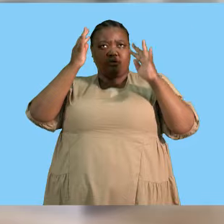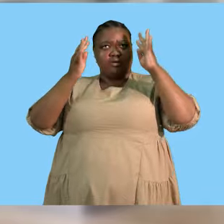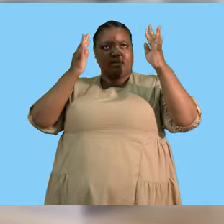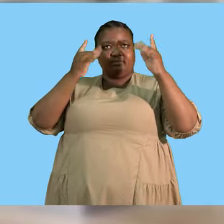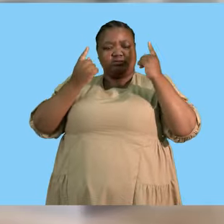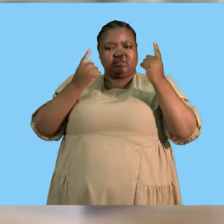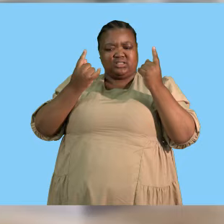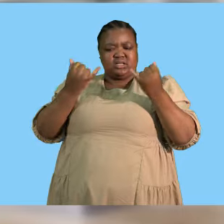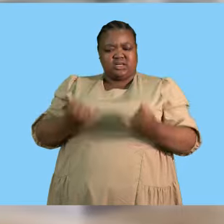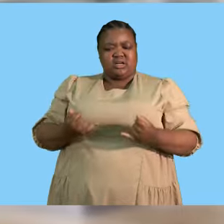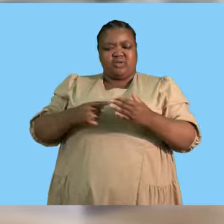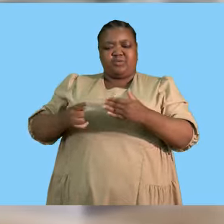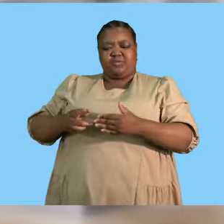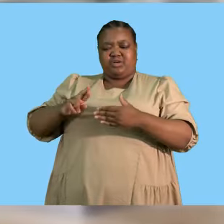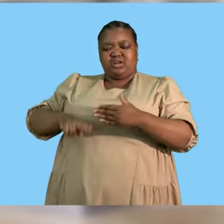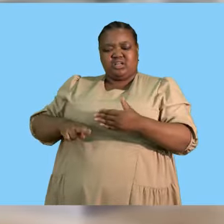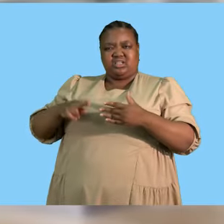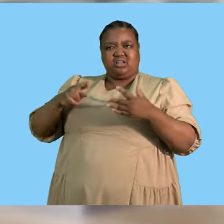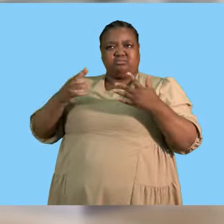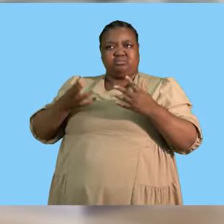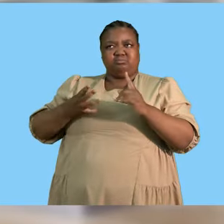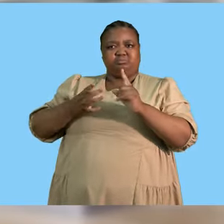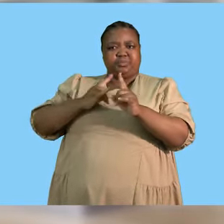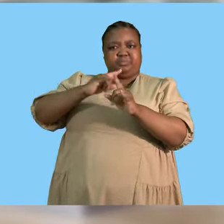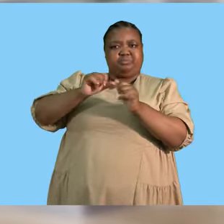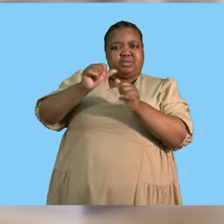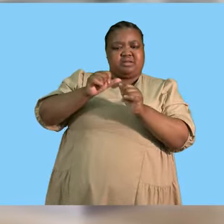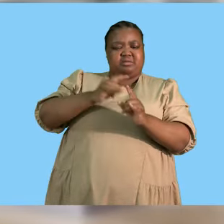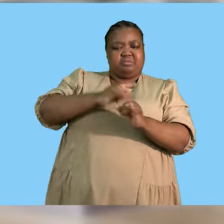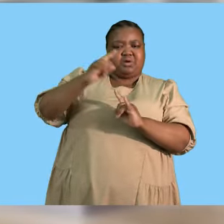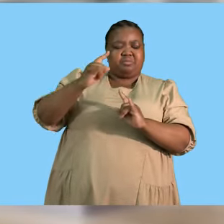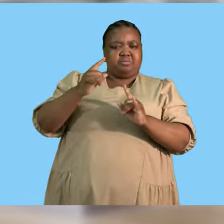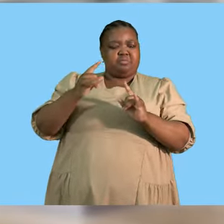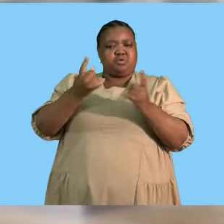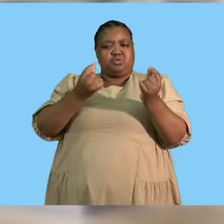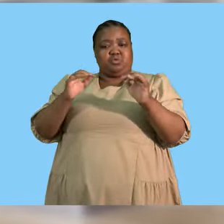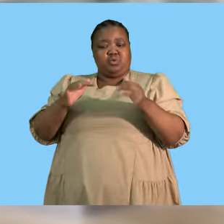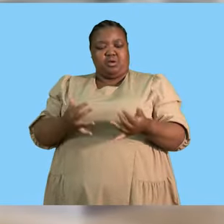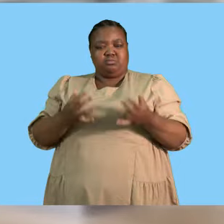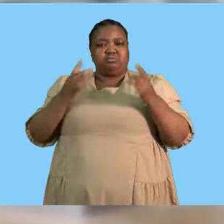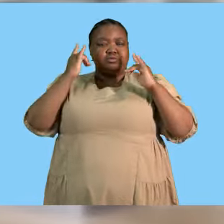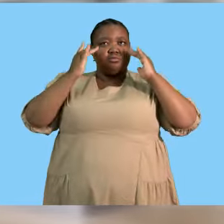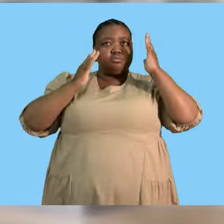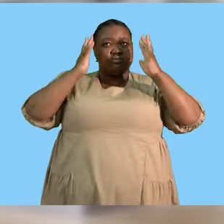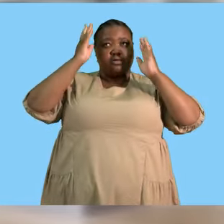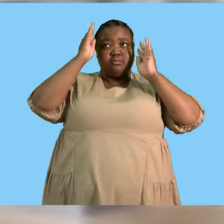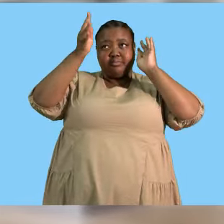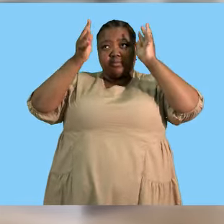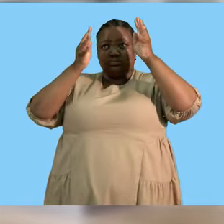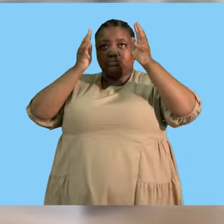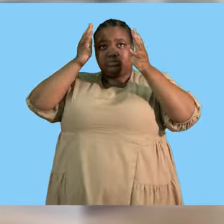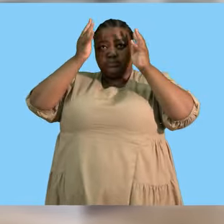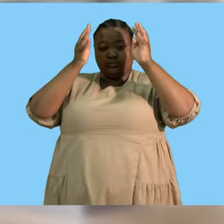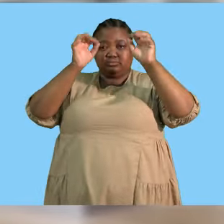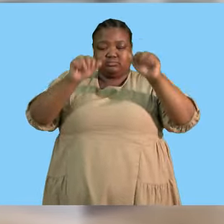I now best achieve better results without using creative thinking? So maybe creative thinking would require